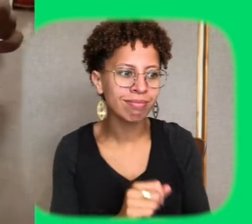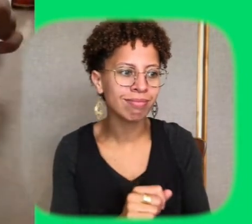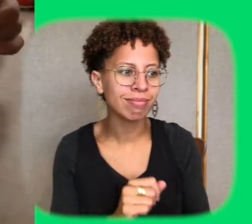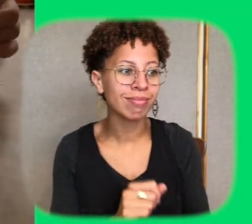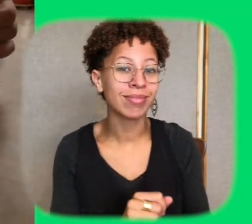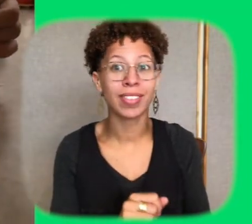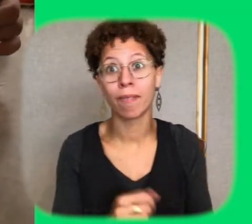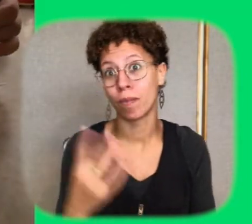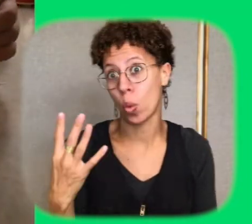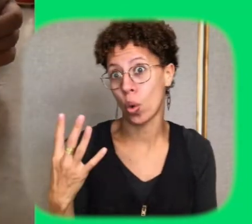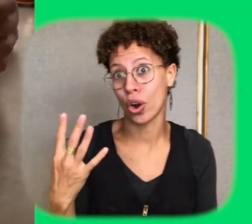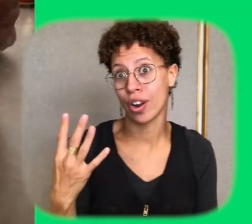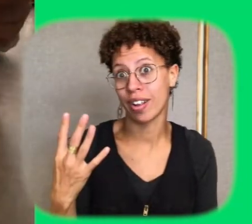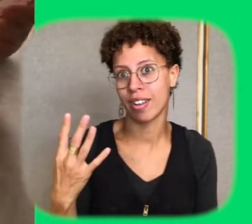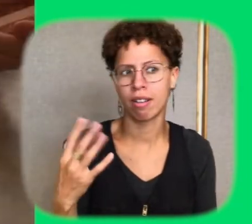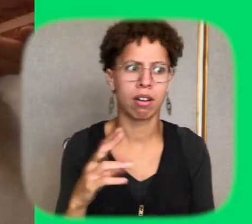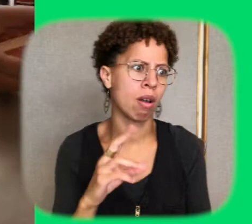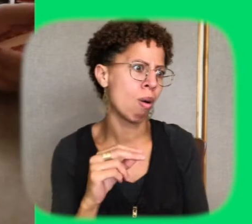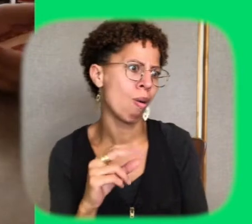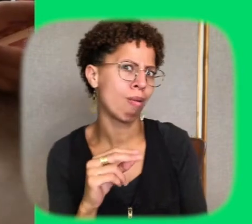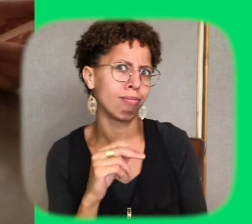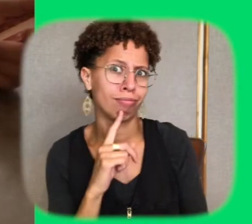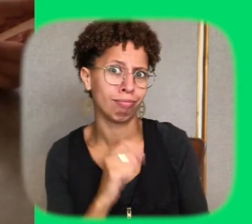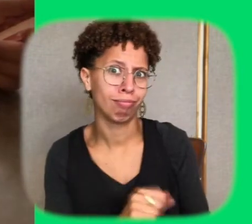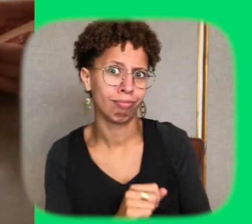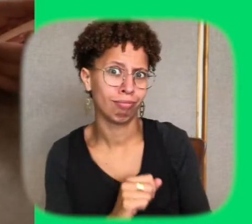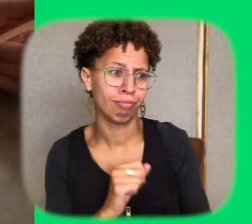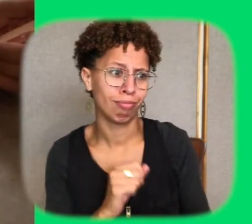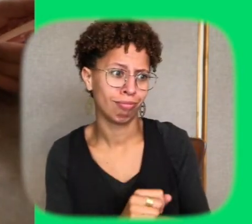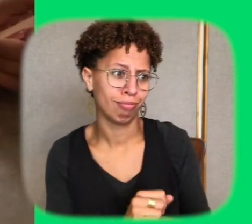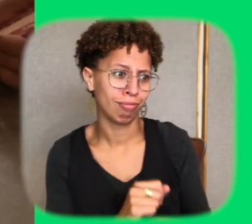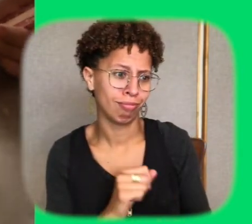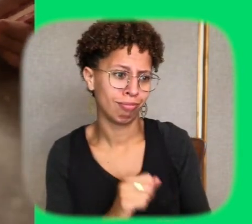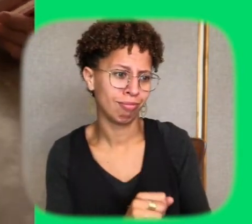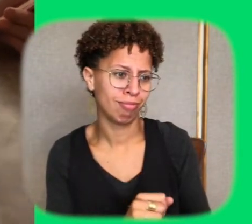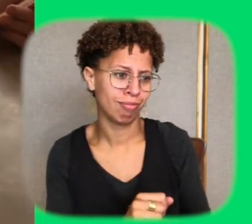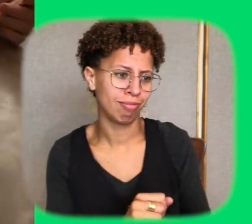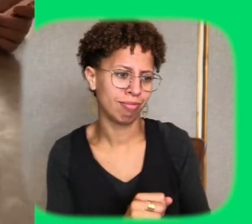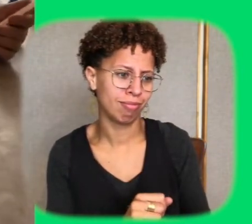you did not. Wait, I got this. Okay, let's try it again.